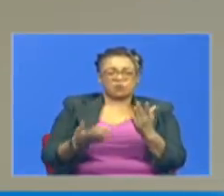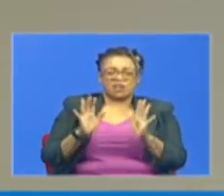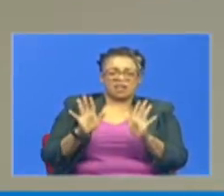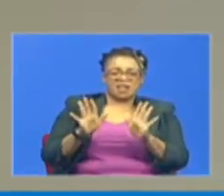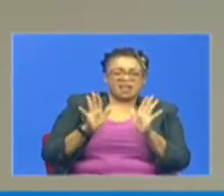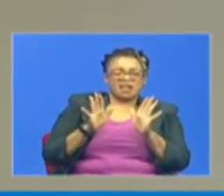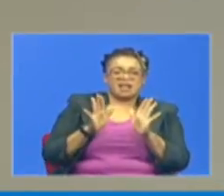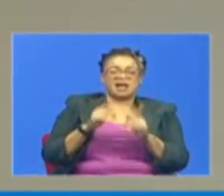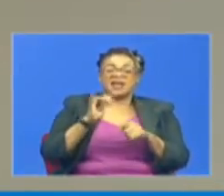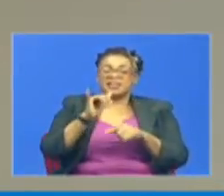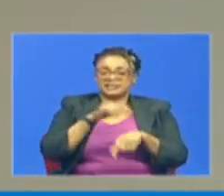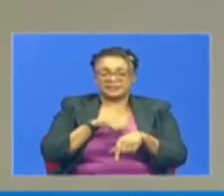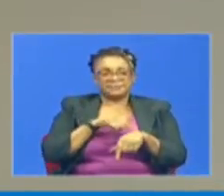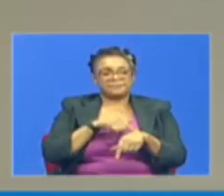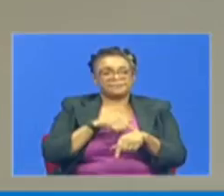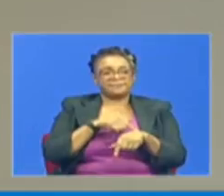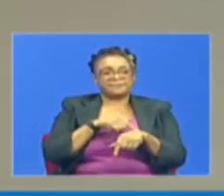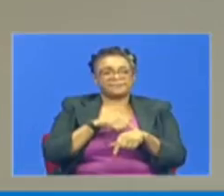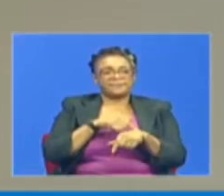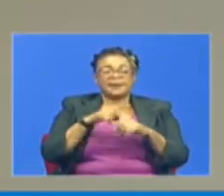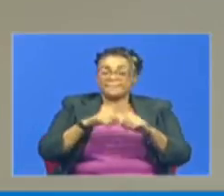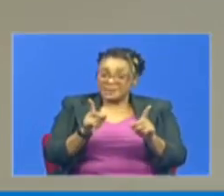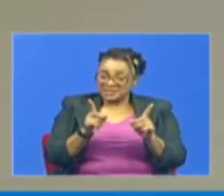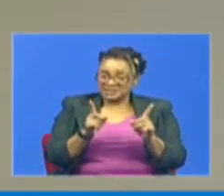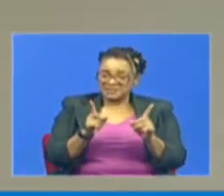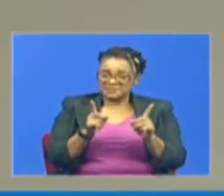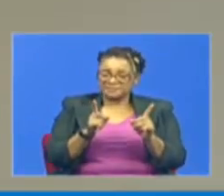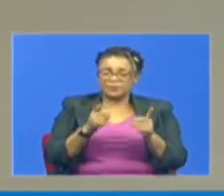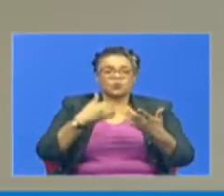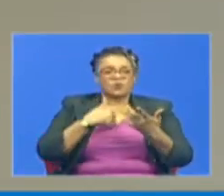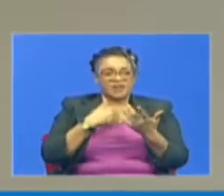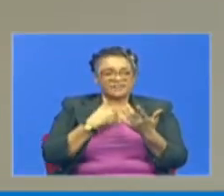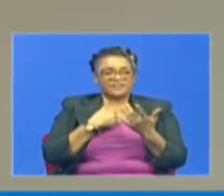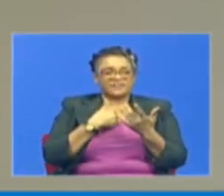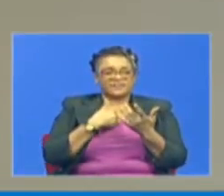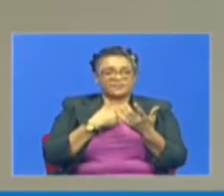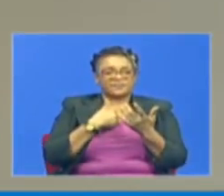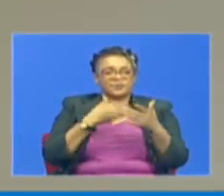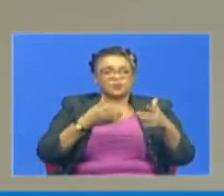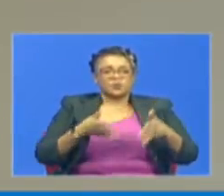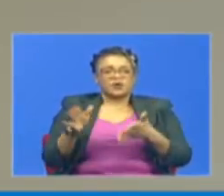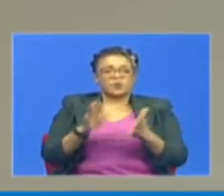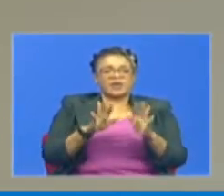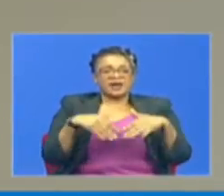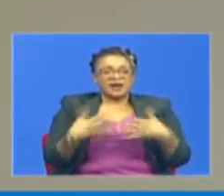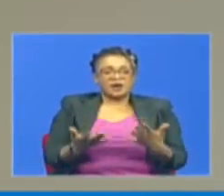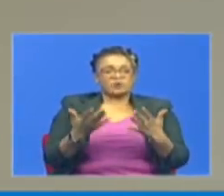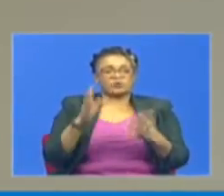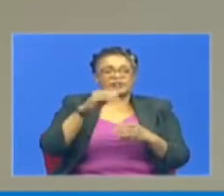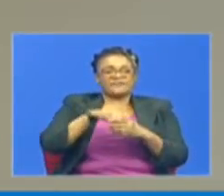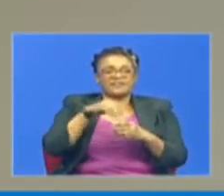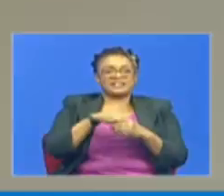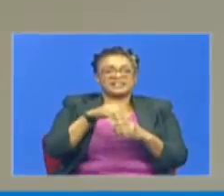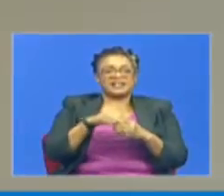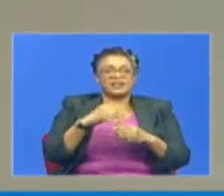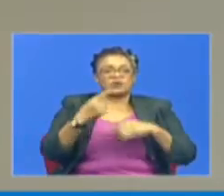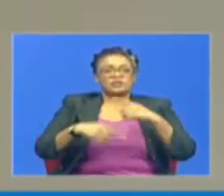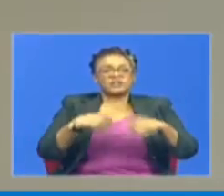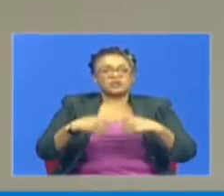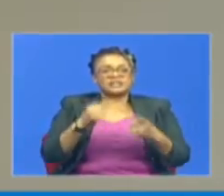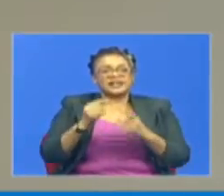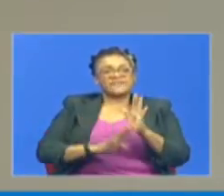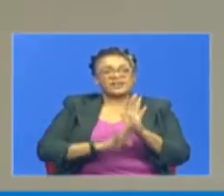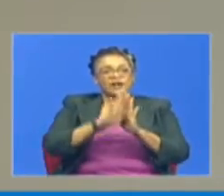the first place. However, there are ways to invest in the continuous development of